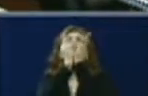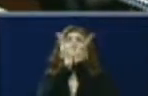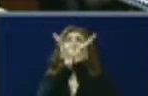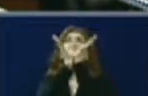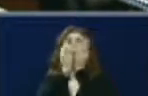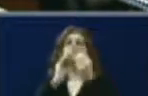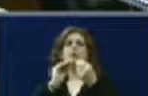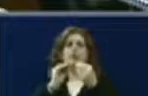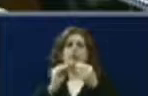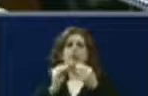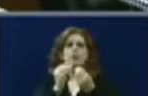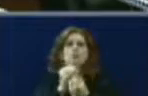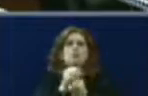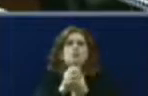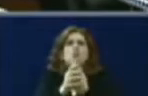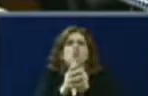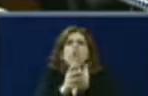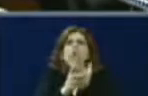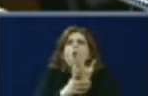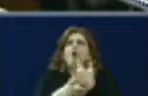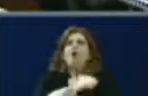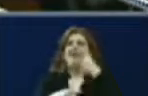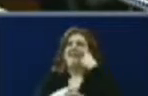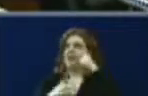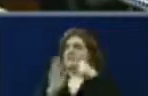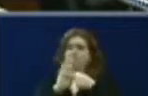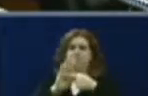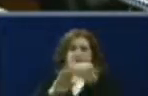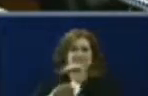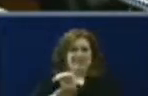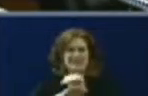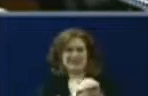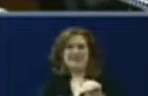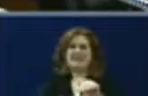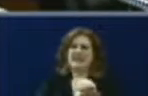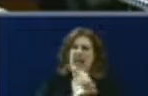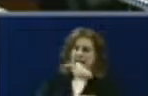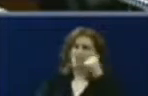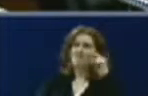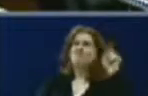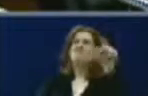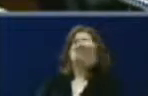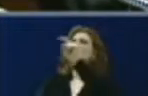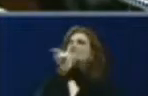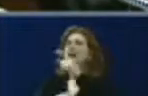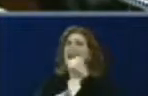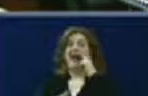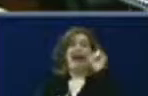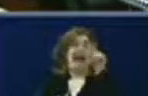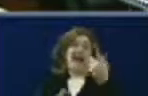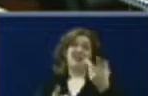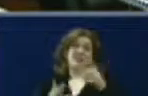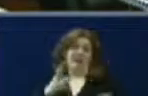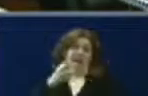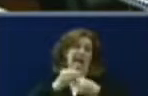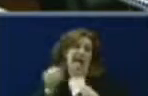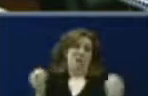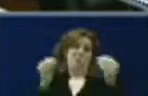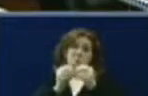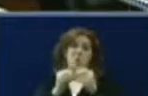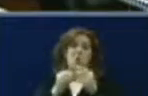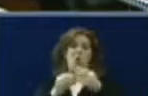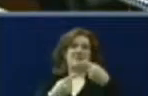tonight. I think that we need more heroes in the classroom.